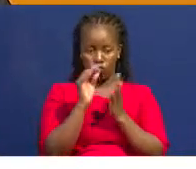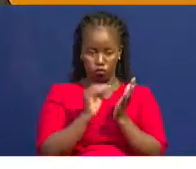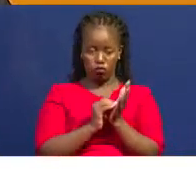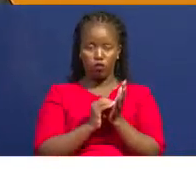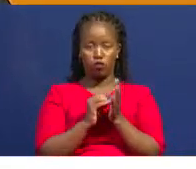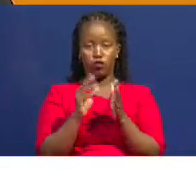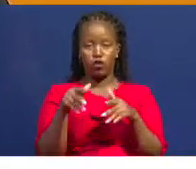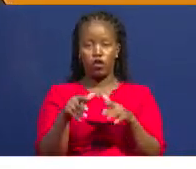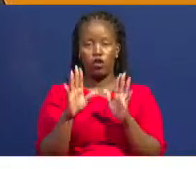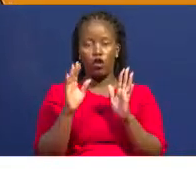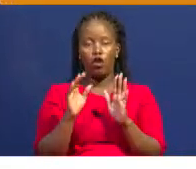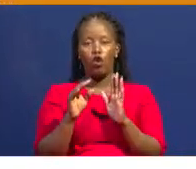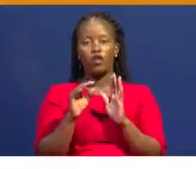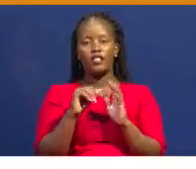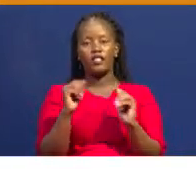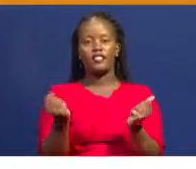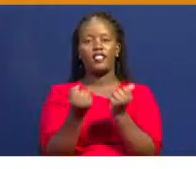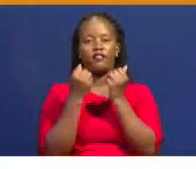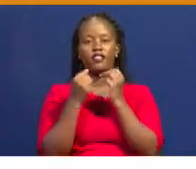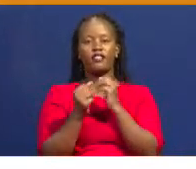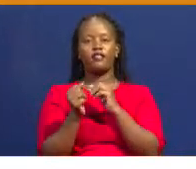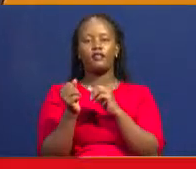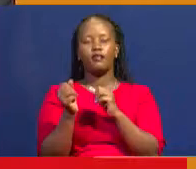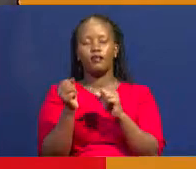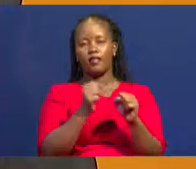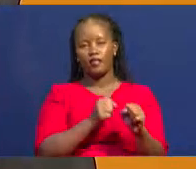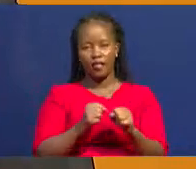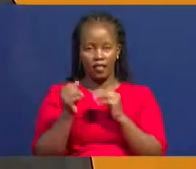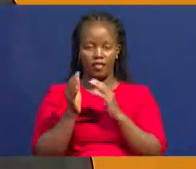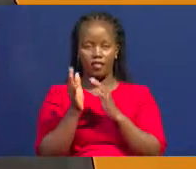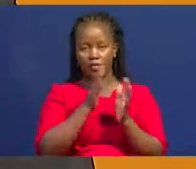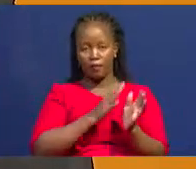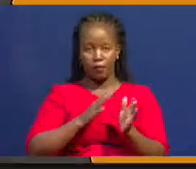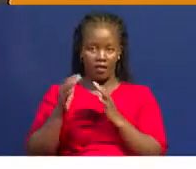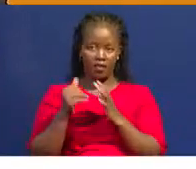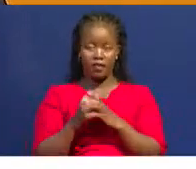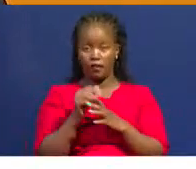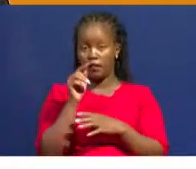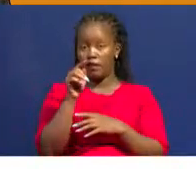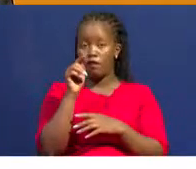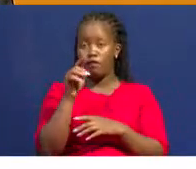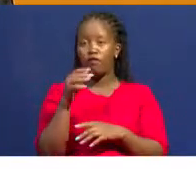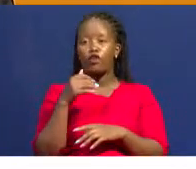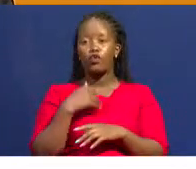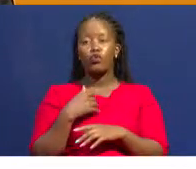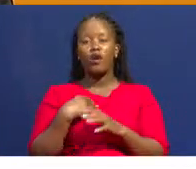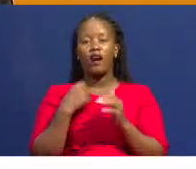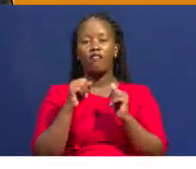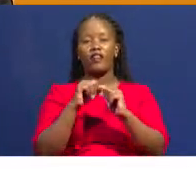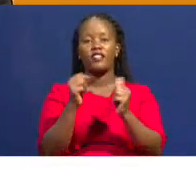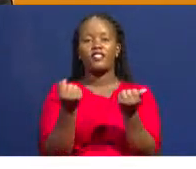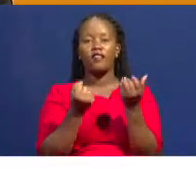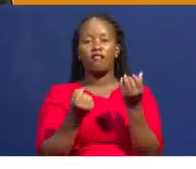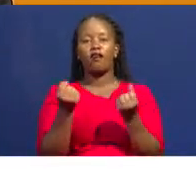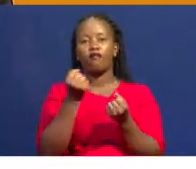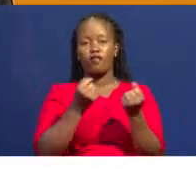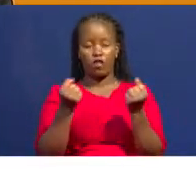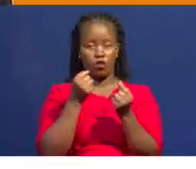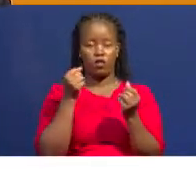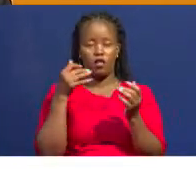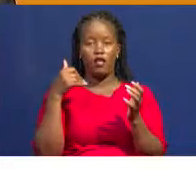Action Plan, because we know that for you to have a safer vehicle, it goes back even to the person who is going to maintain